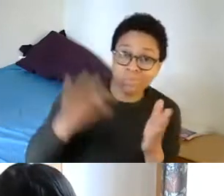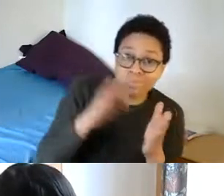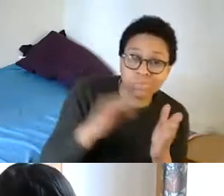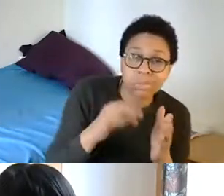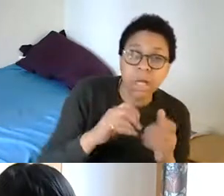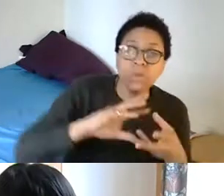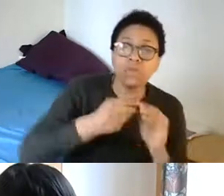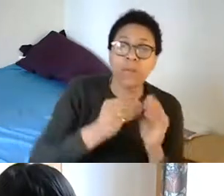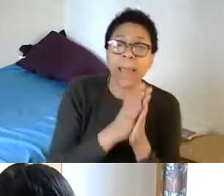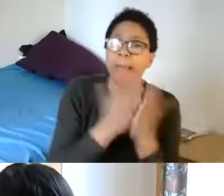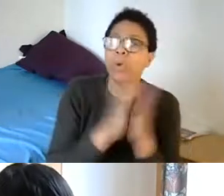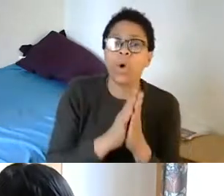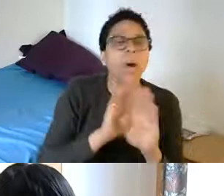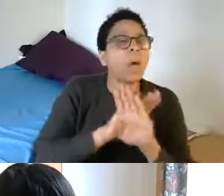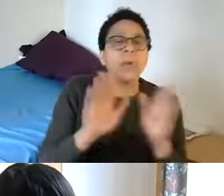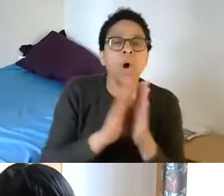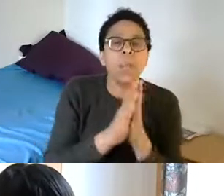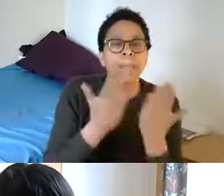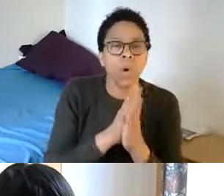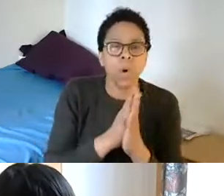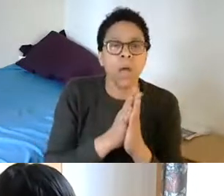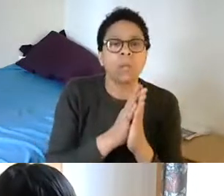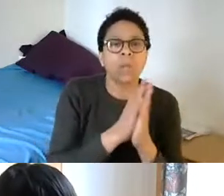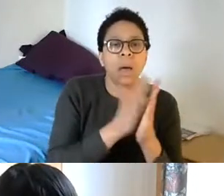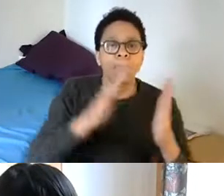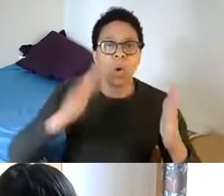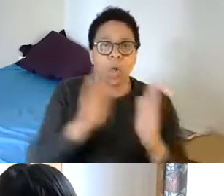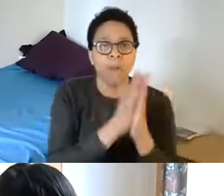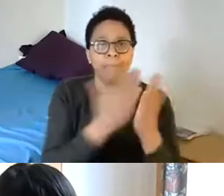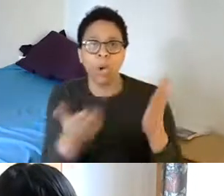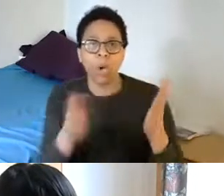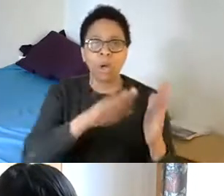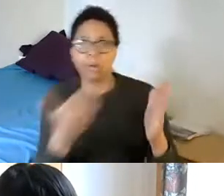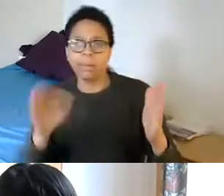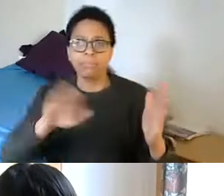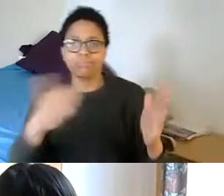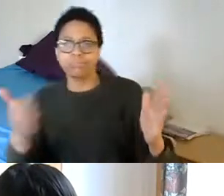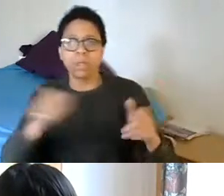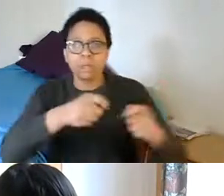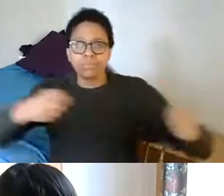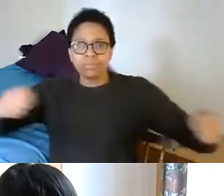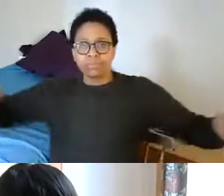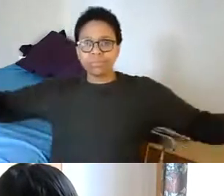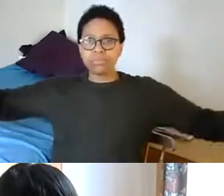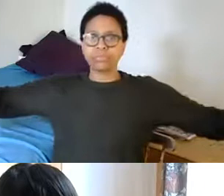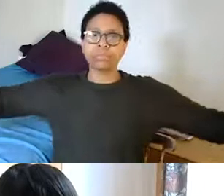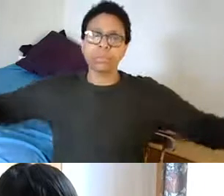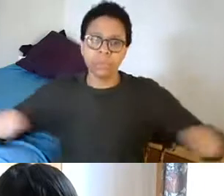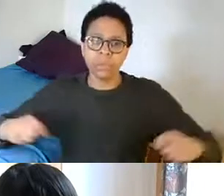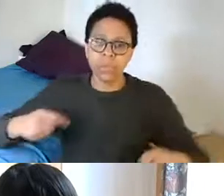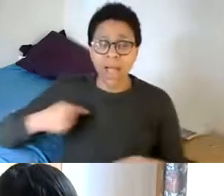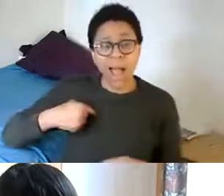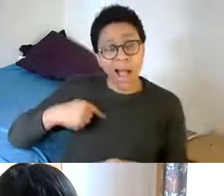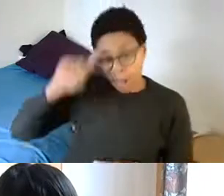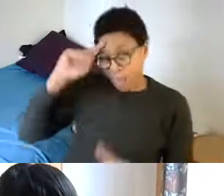using, like, you know, the plastic files that you use, because I believed fundamentally, because at the time they're saying, what is the future